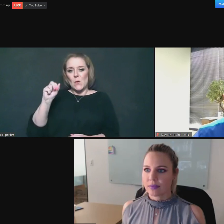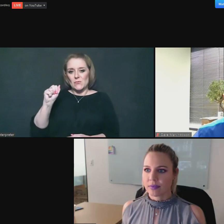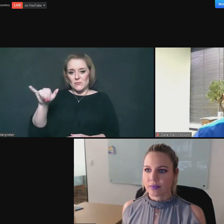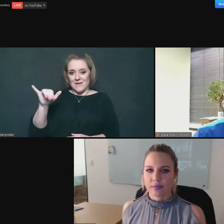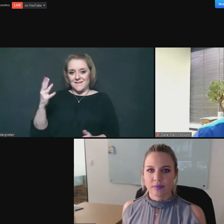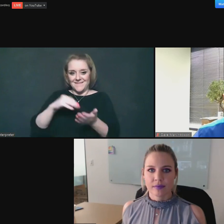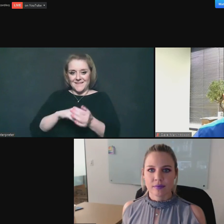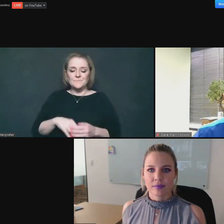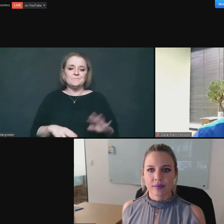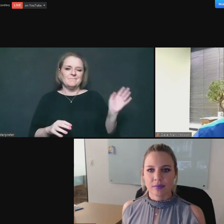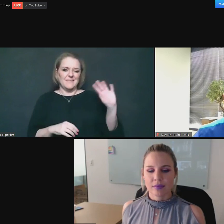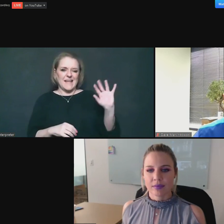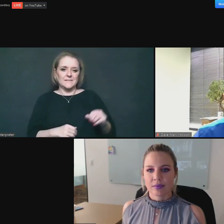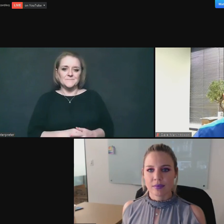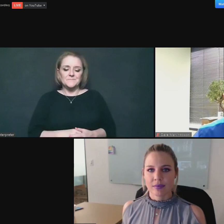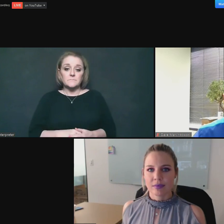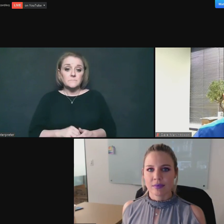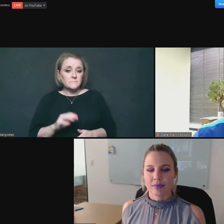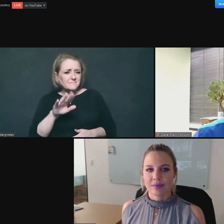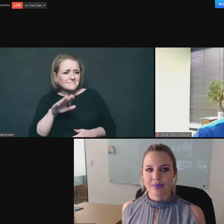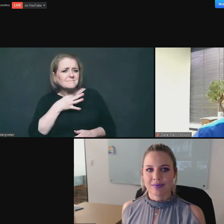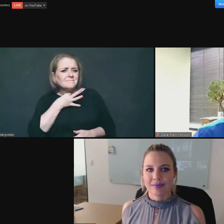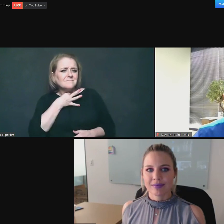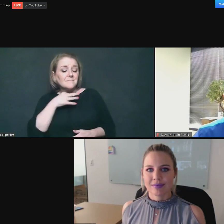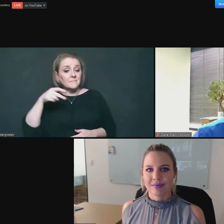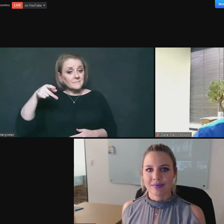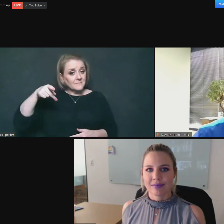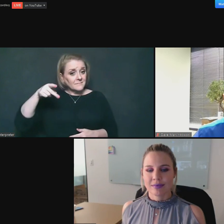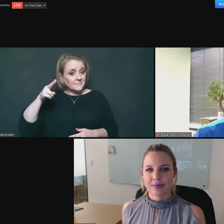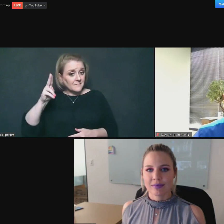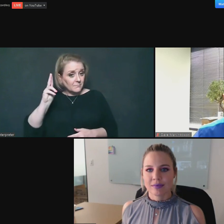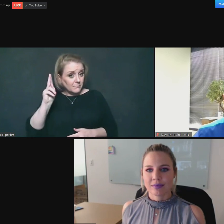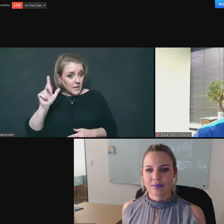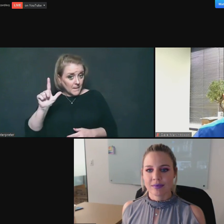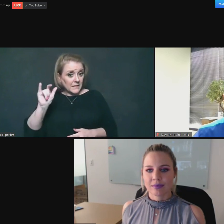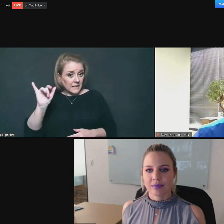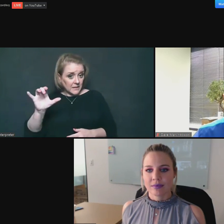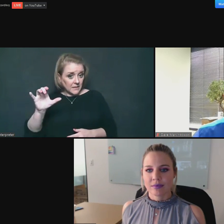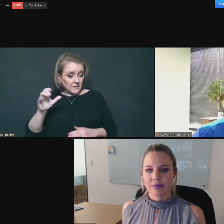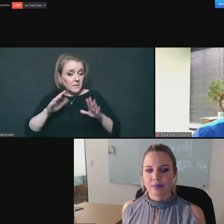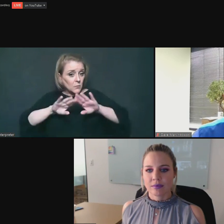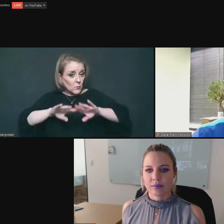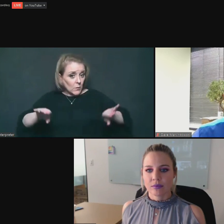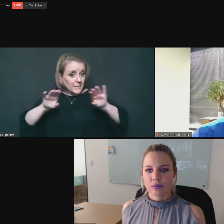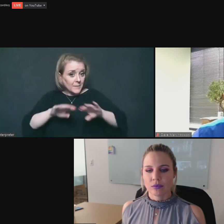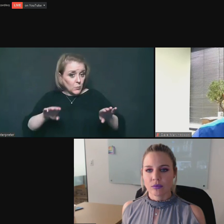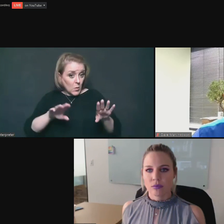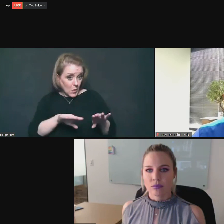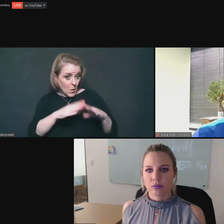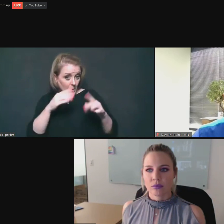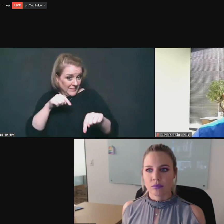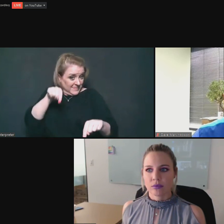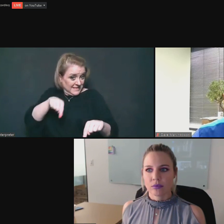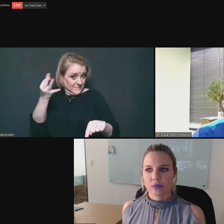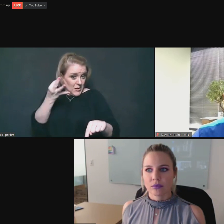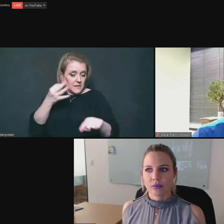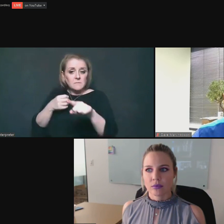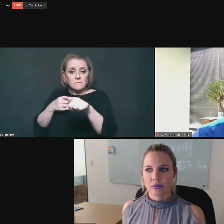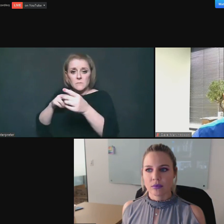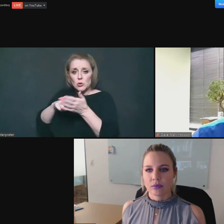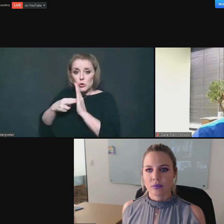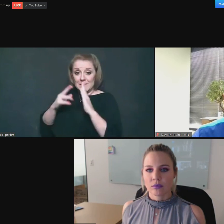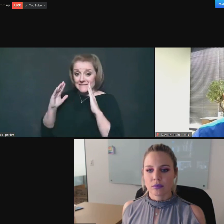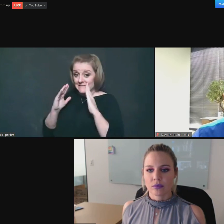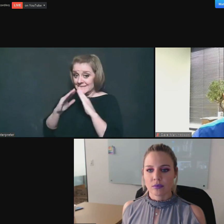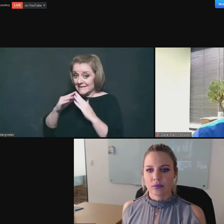Hey everyone, will public pools be open on Friday? Are you referring to city pools, Matt? Yeah,